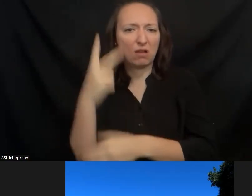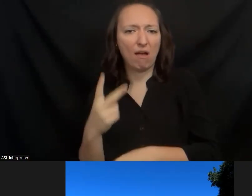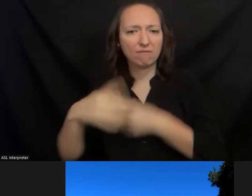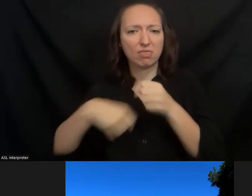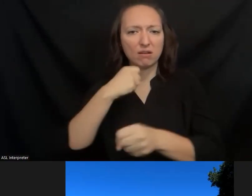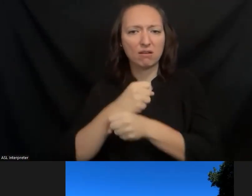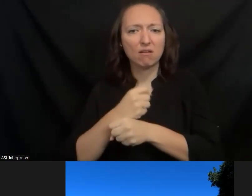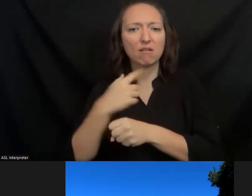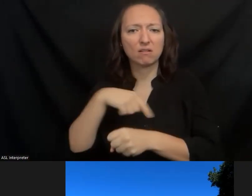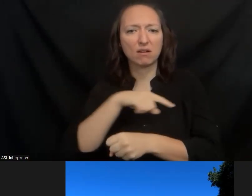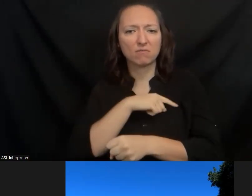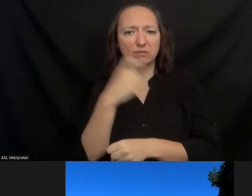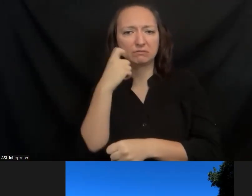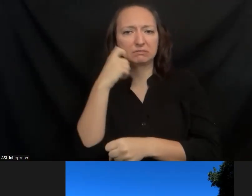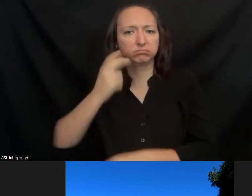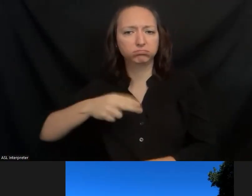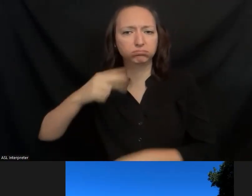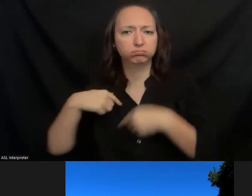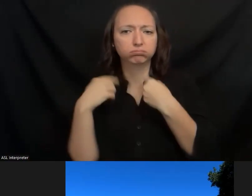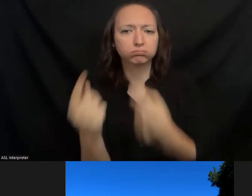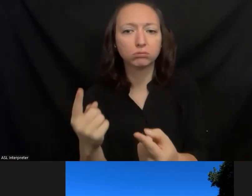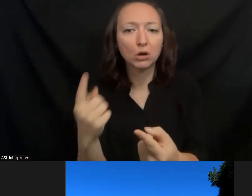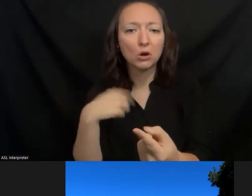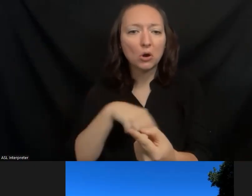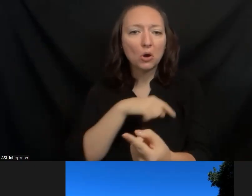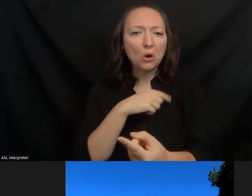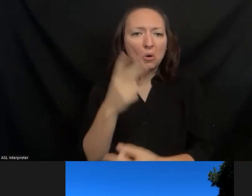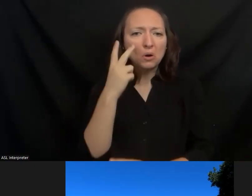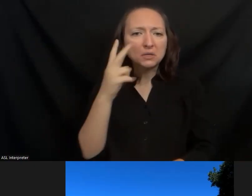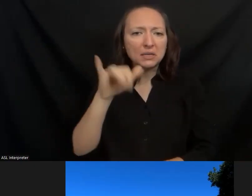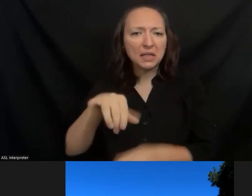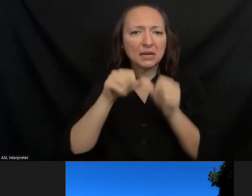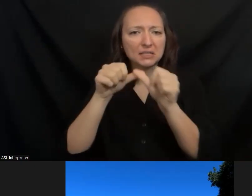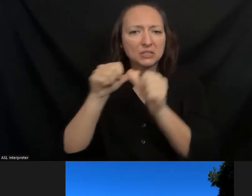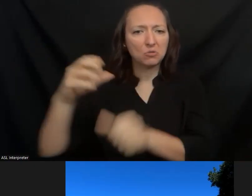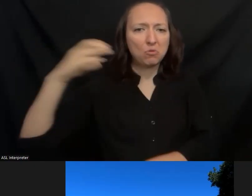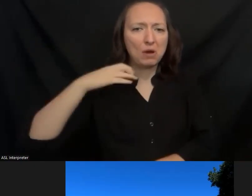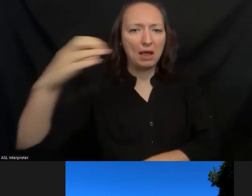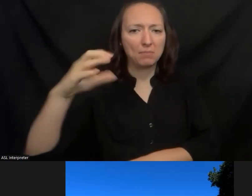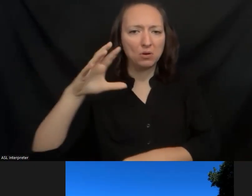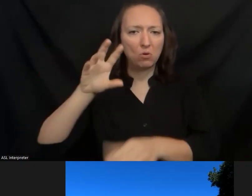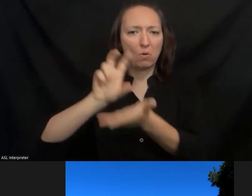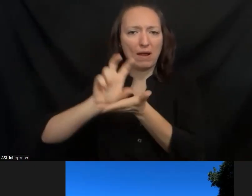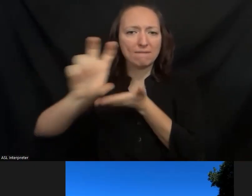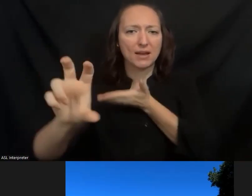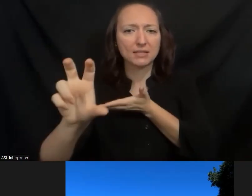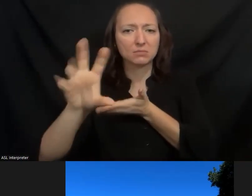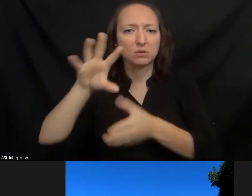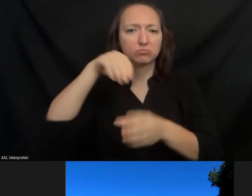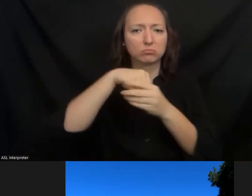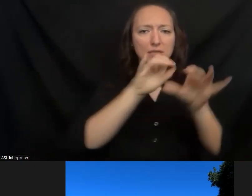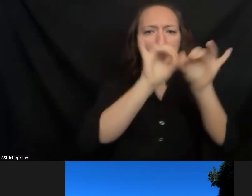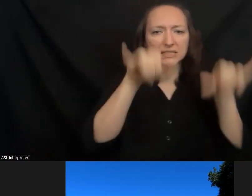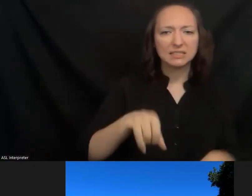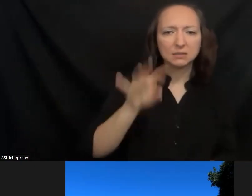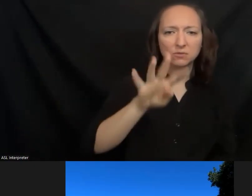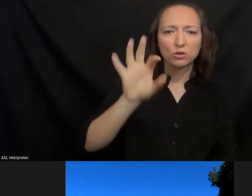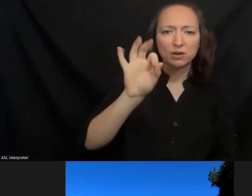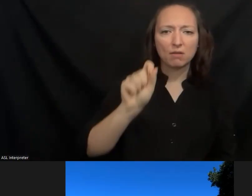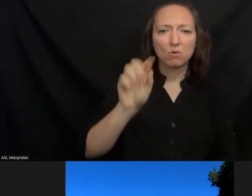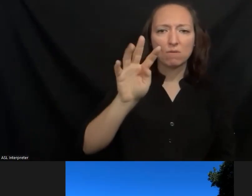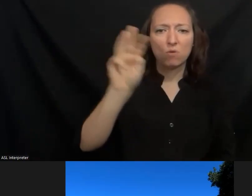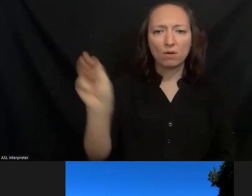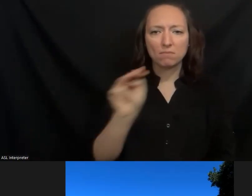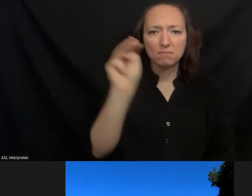$49.4 million in debt service costs have been paid through June 30th, 2026, and that represents about 47.4% of the budget.